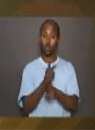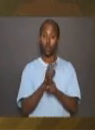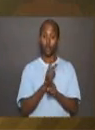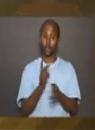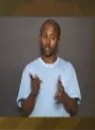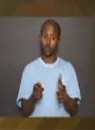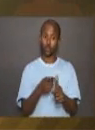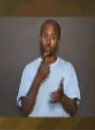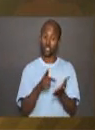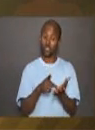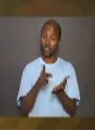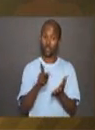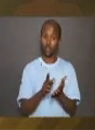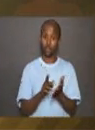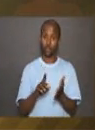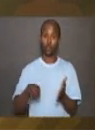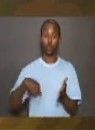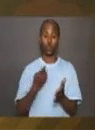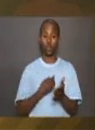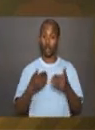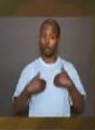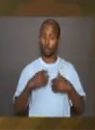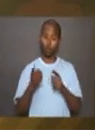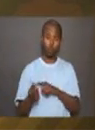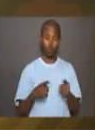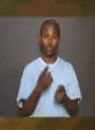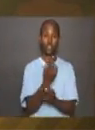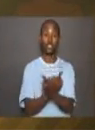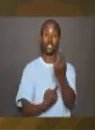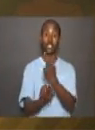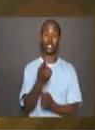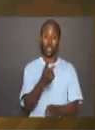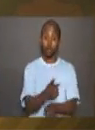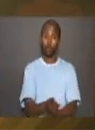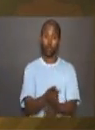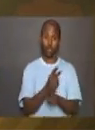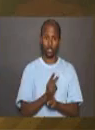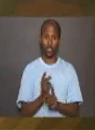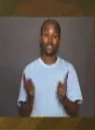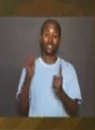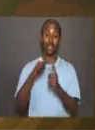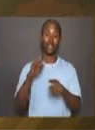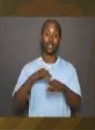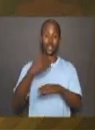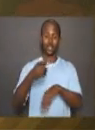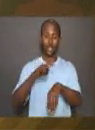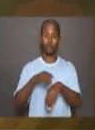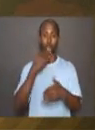costs, and the loan origination fee. We have also discussed